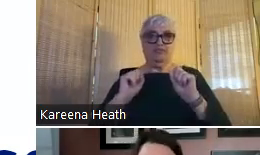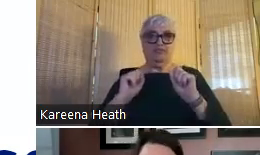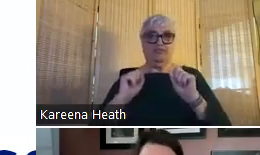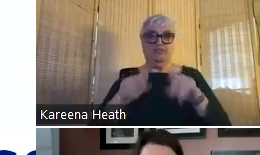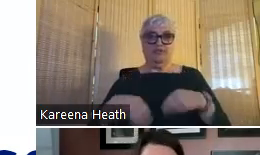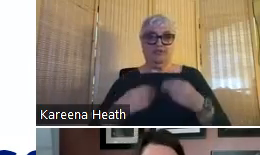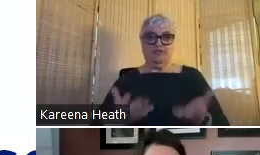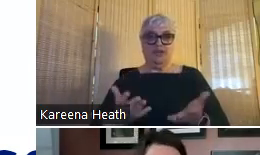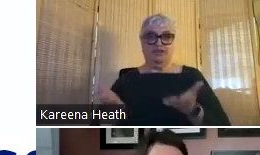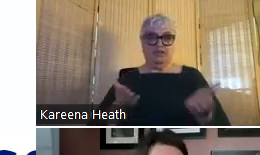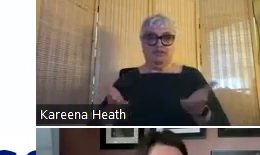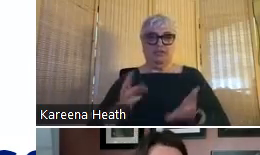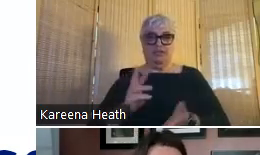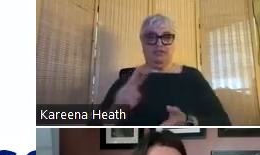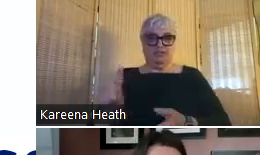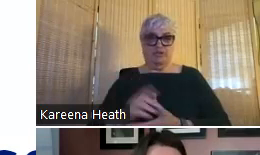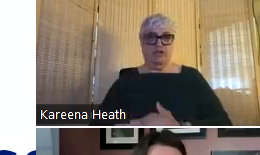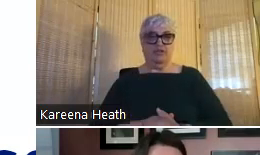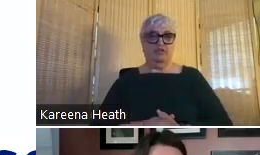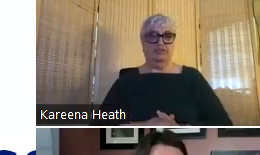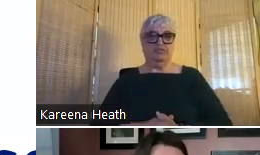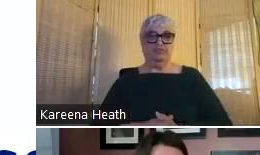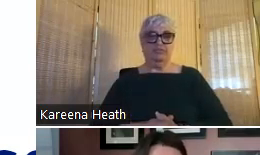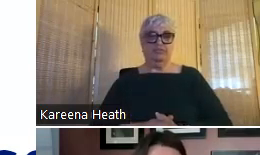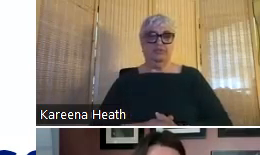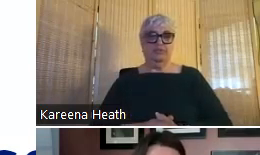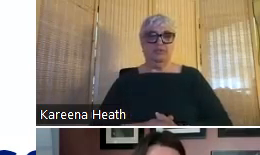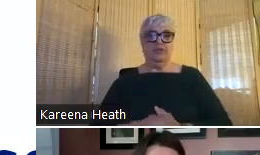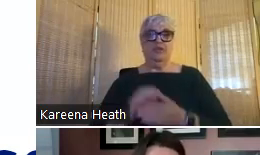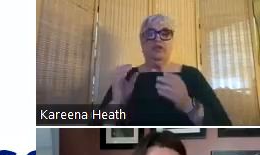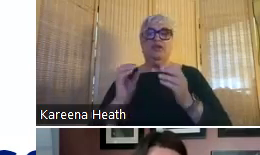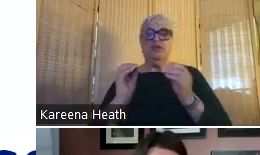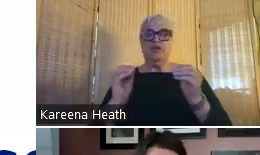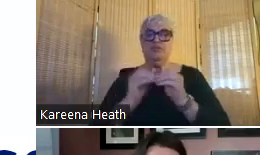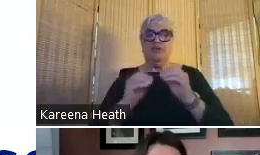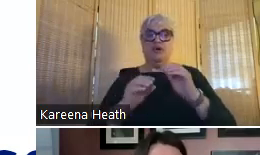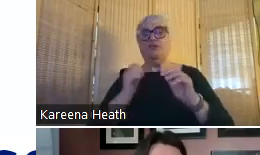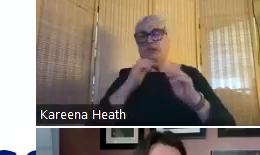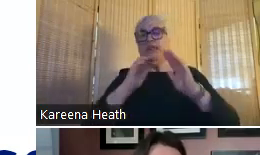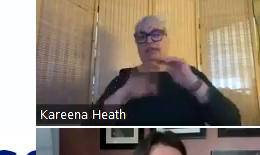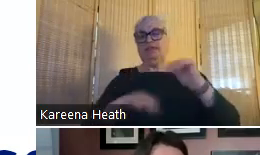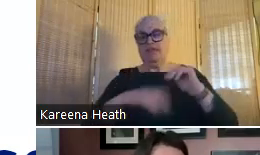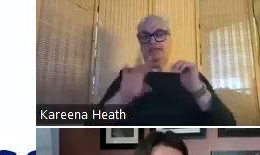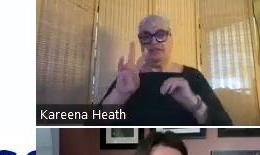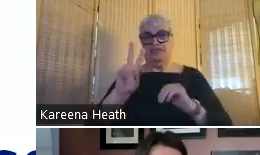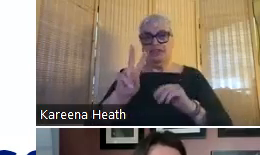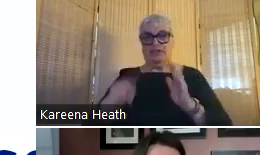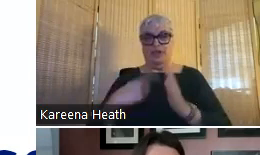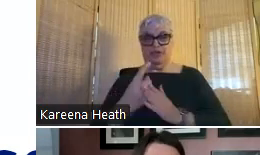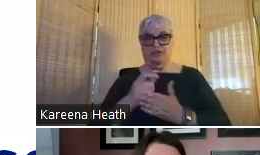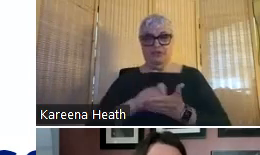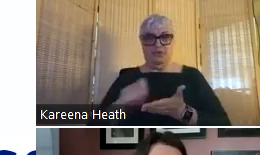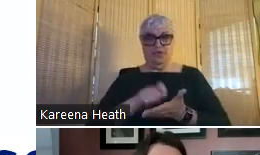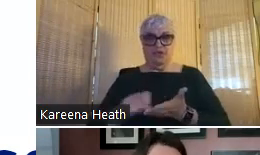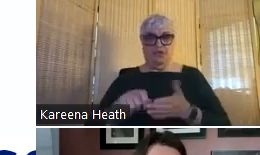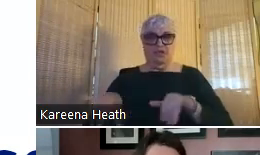provides their services and their withdrawal. No more than 72 hours from the time of admission, we have a standard written in to